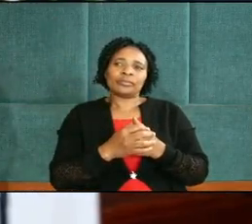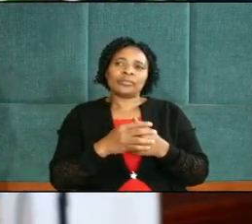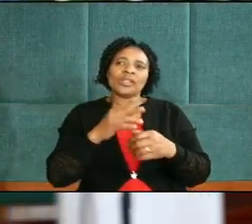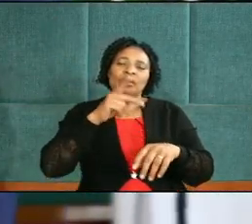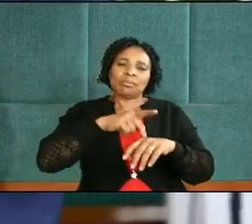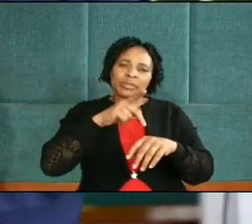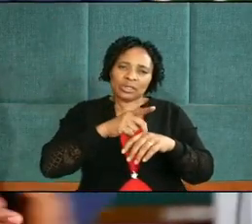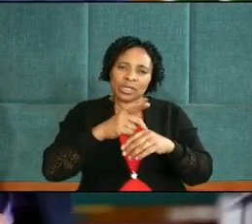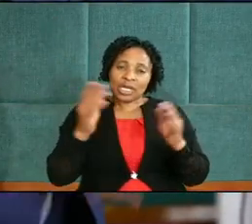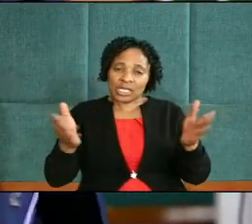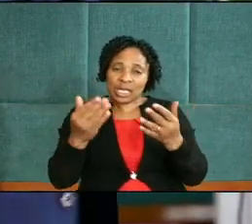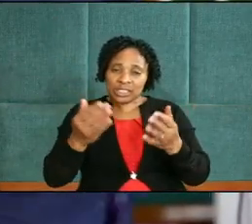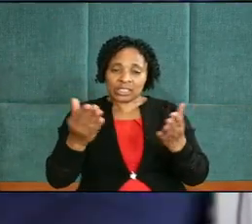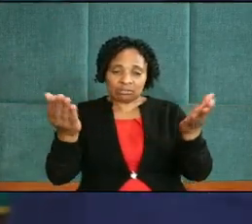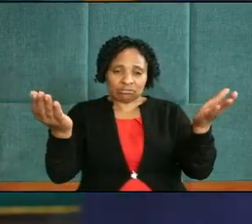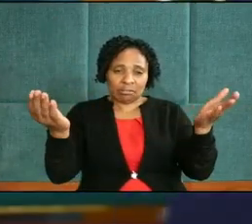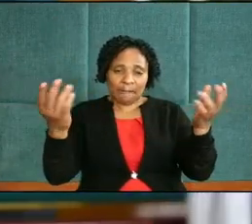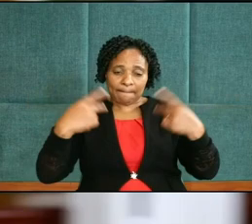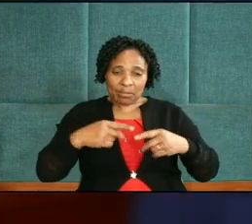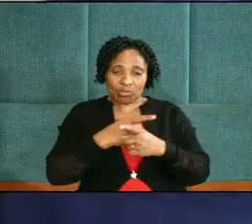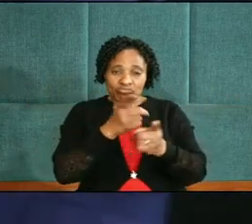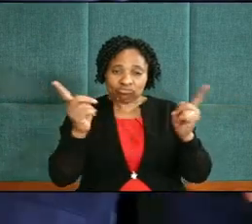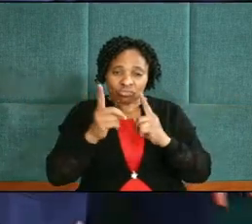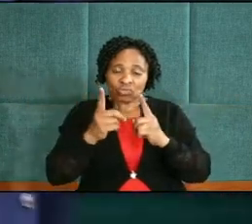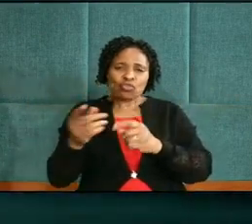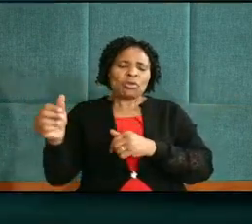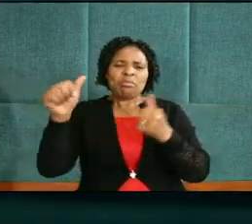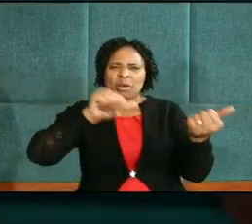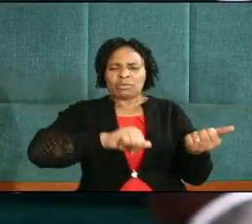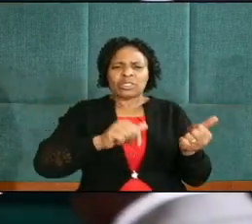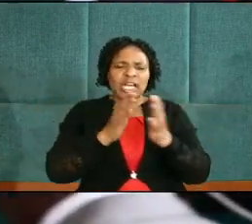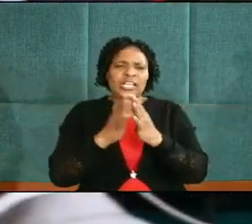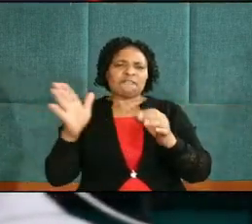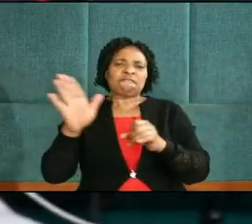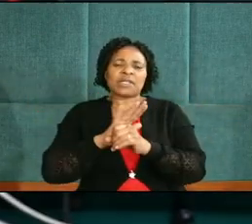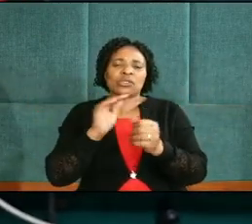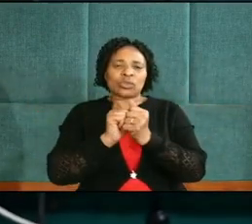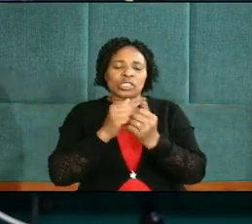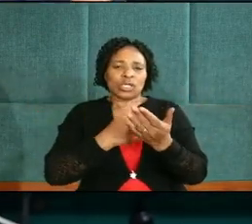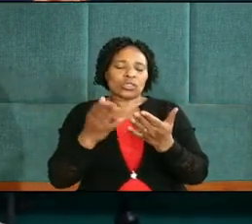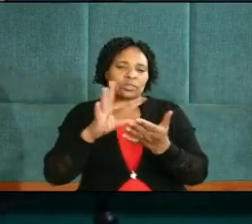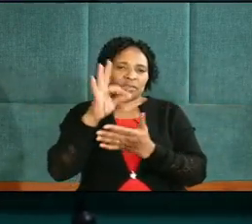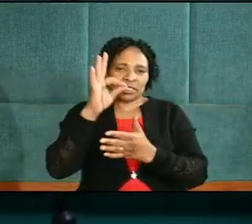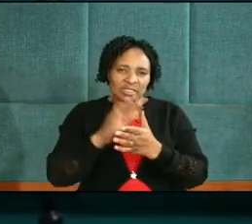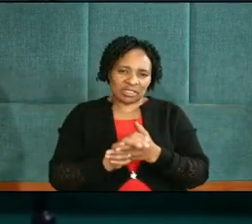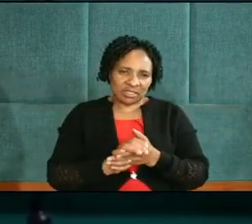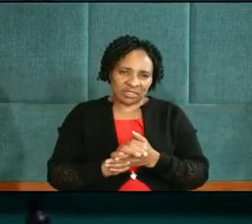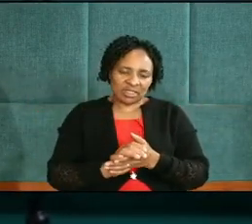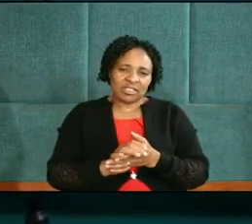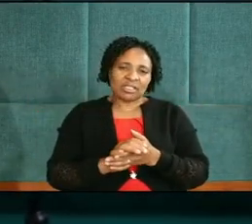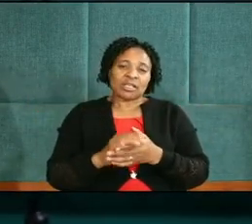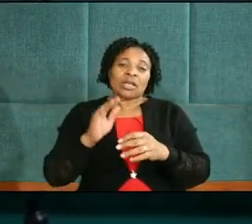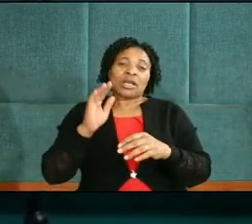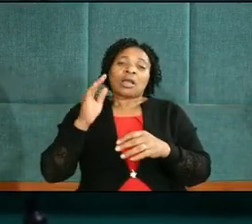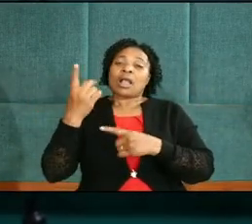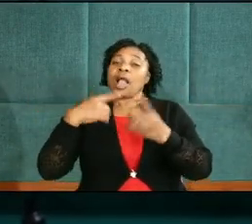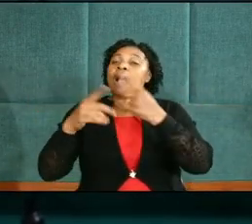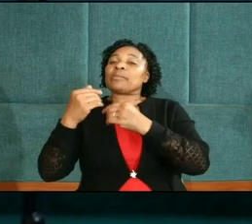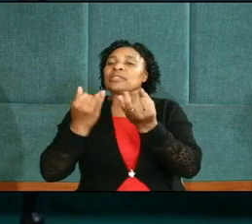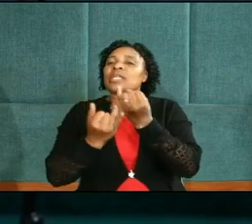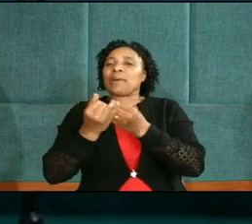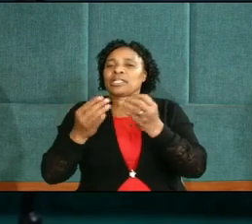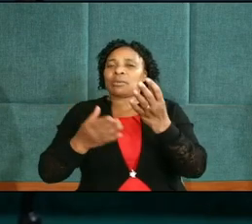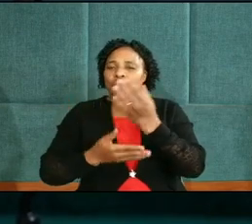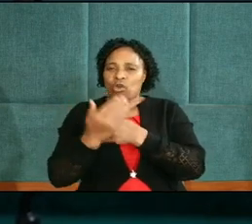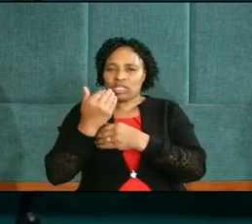to repent of your sins, get baptized and be filled with the Holy Ghost. Come Sabbath morning,